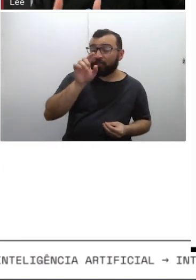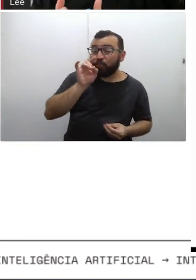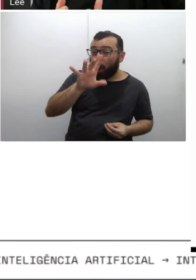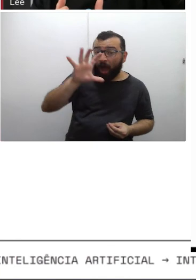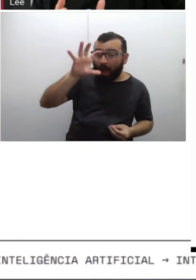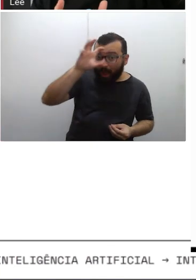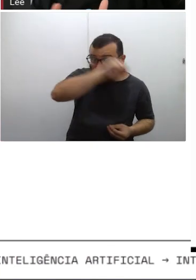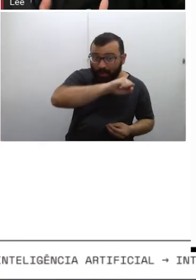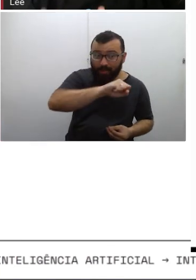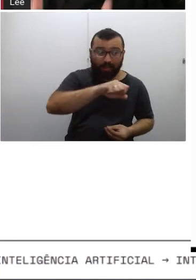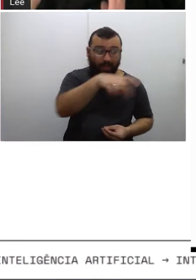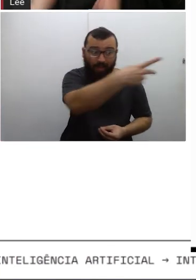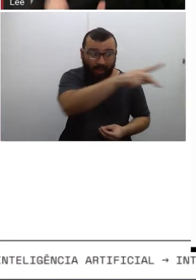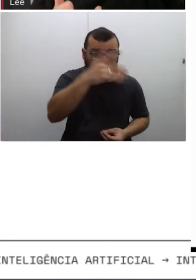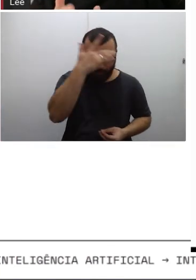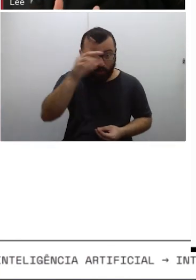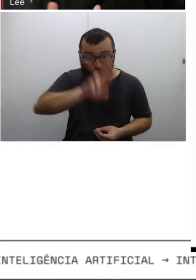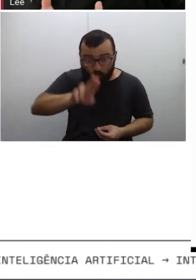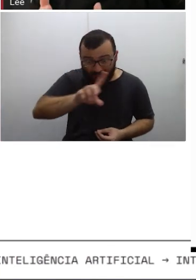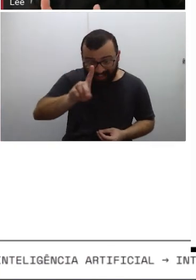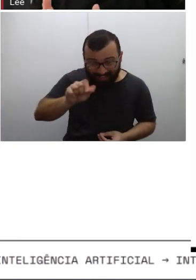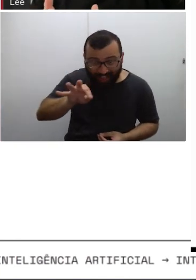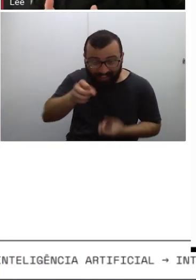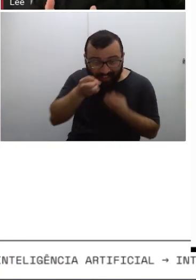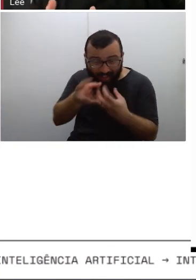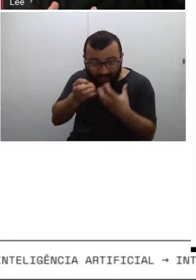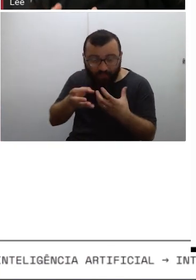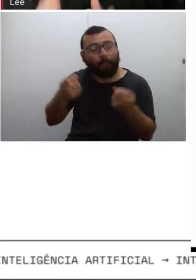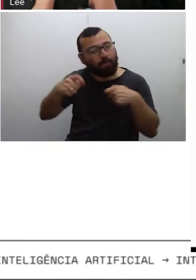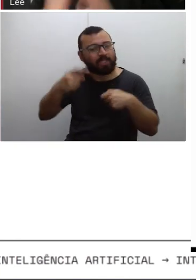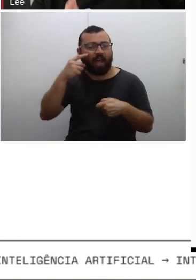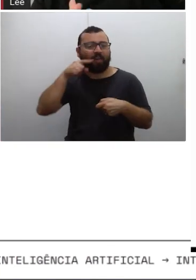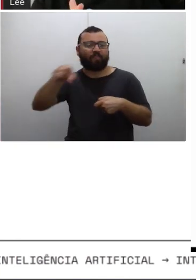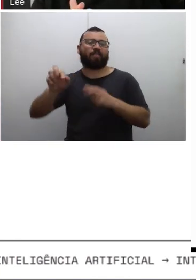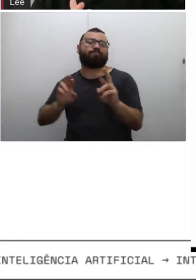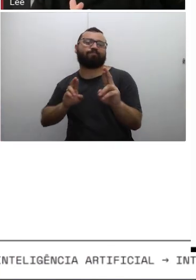users' data. So go live immediately with your chatbot,